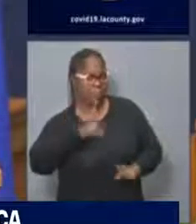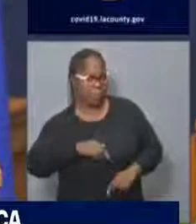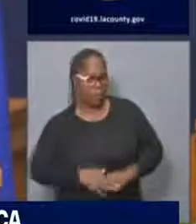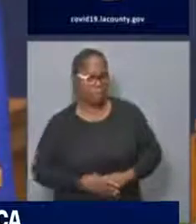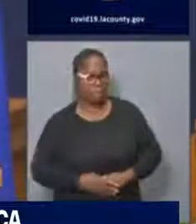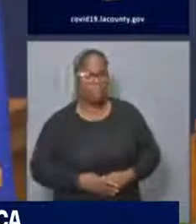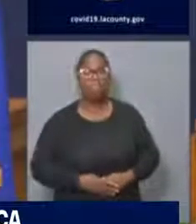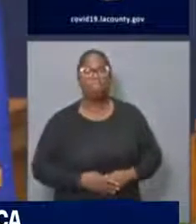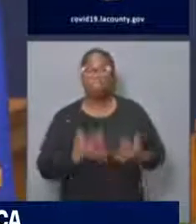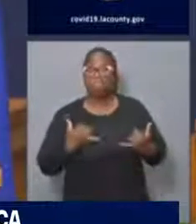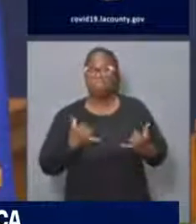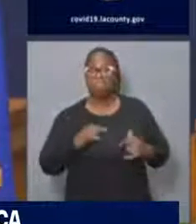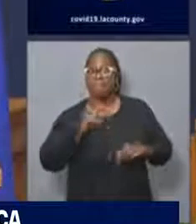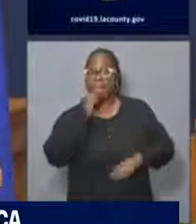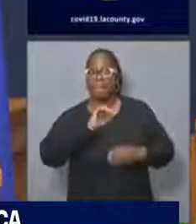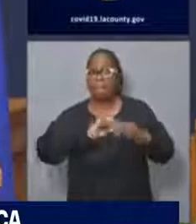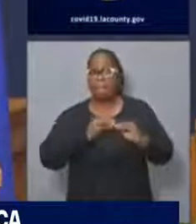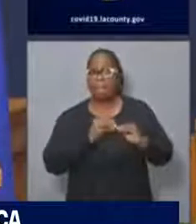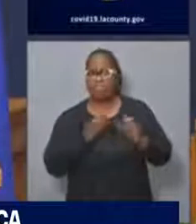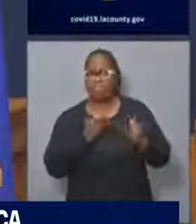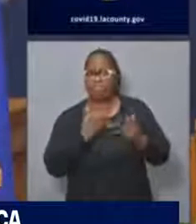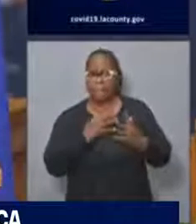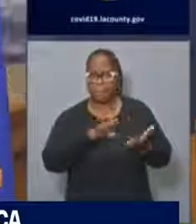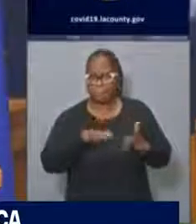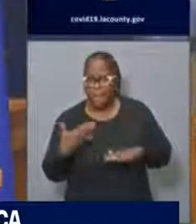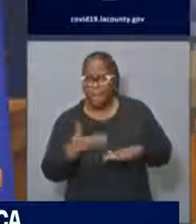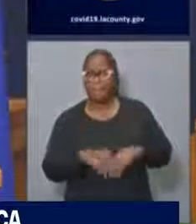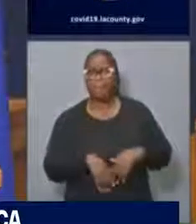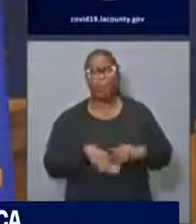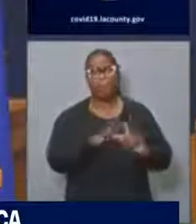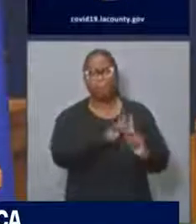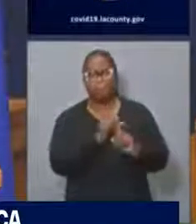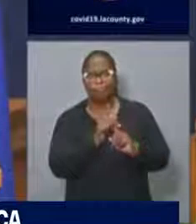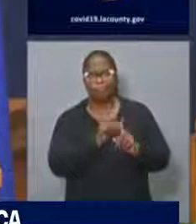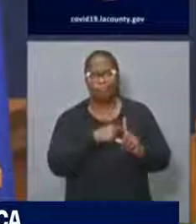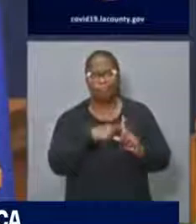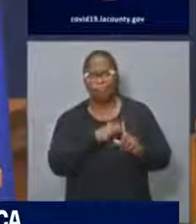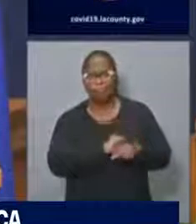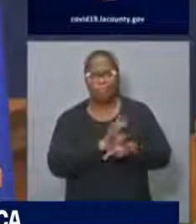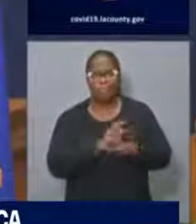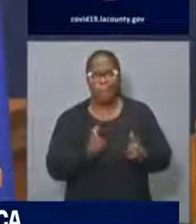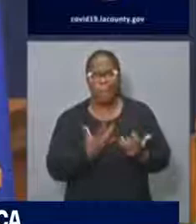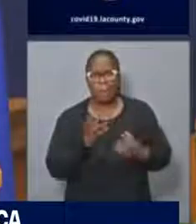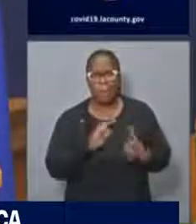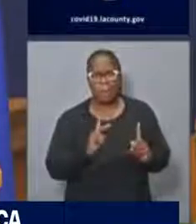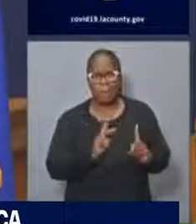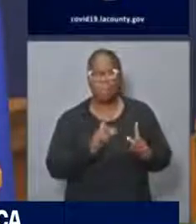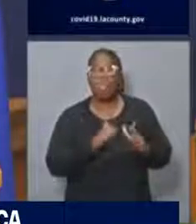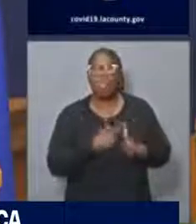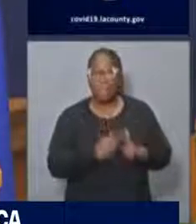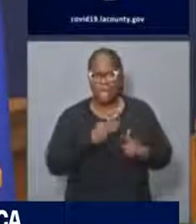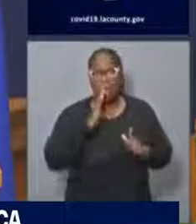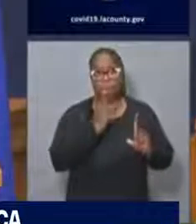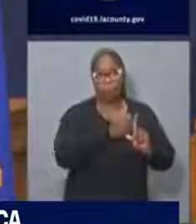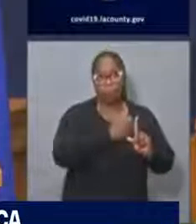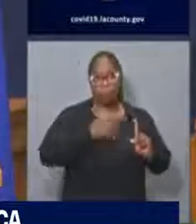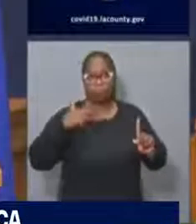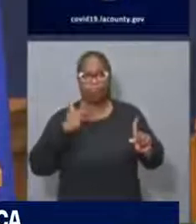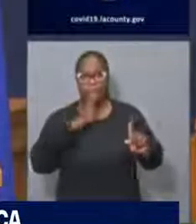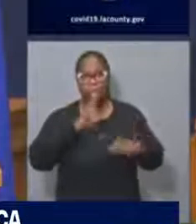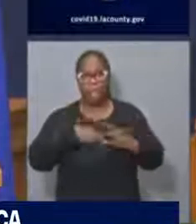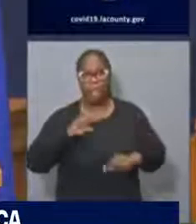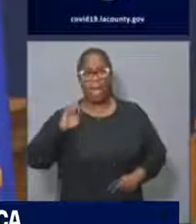daily numbers on deaths and case counts, and then I'll offer some broader context on this data, including a focus on